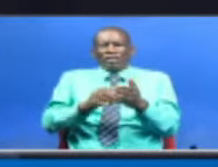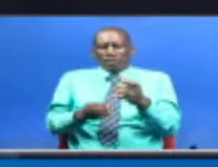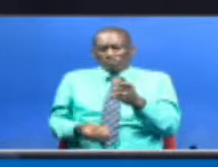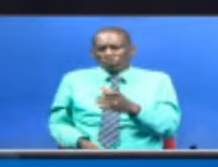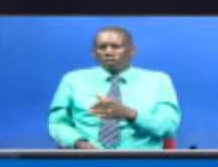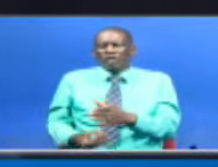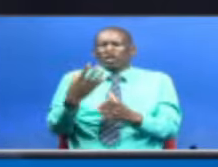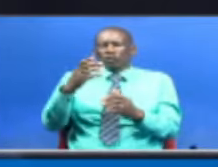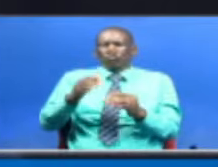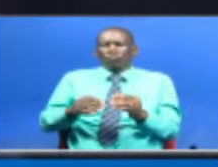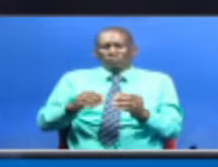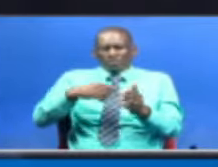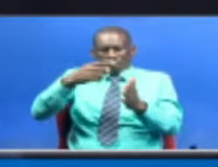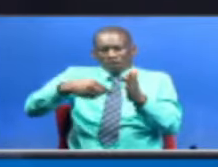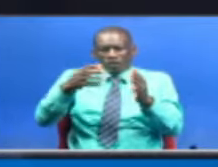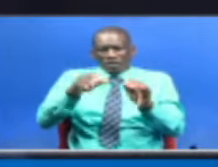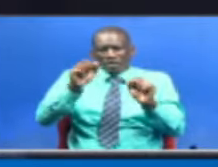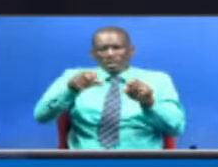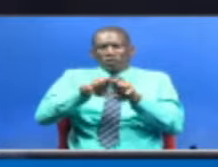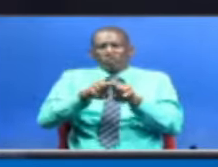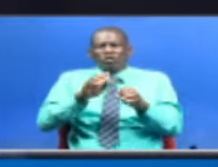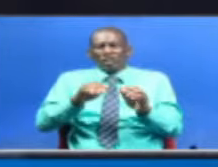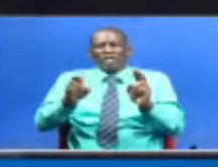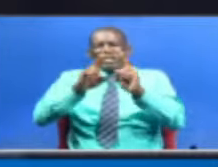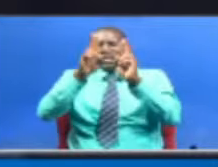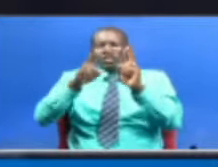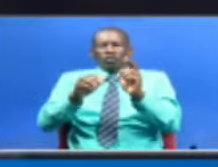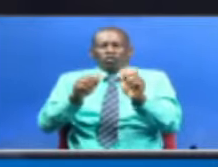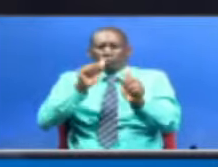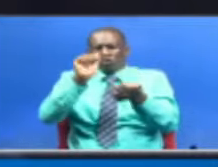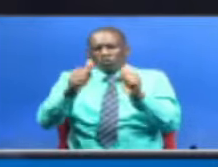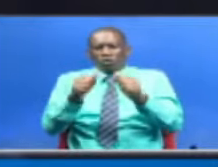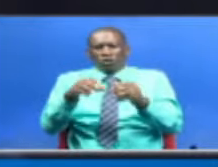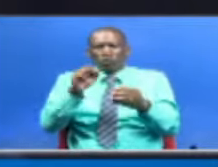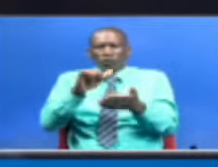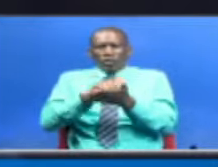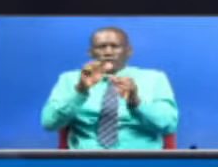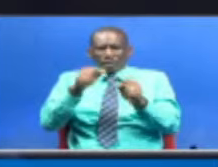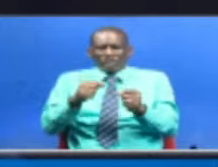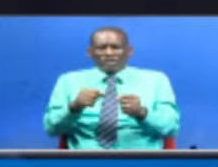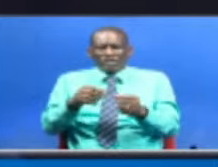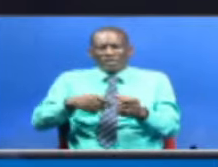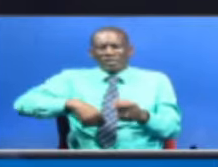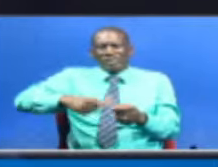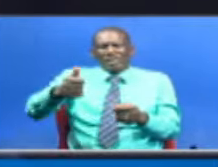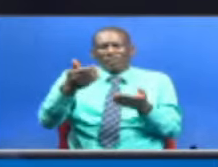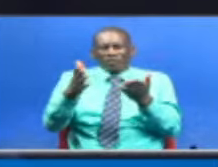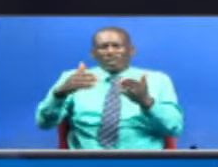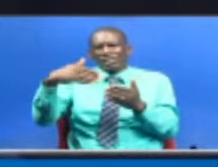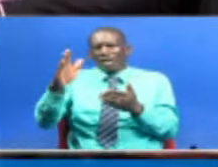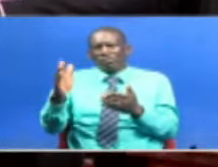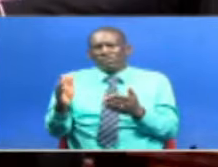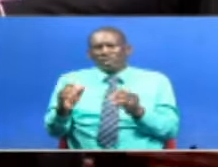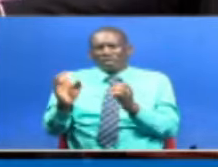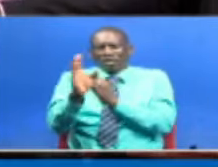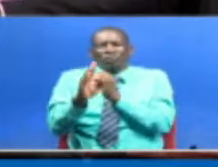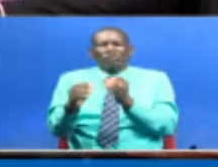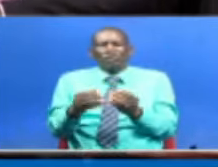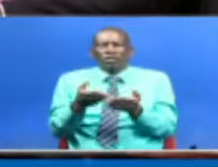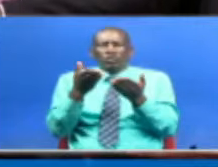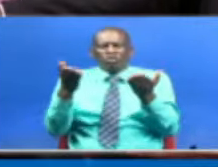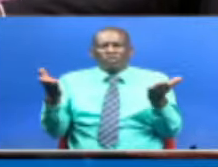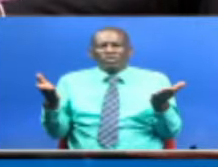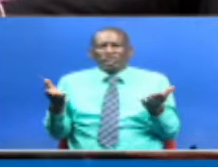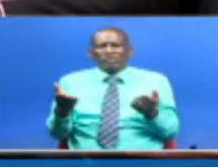produces can be also globally competitive, so that we can actually be able to export to the markets that we are